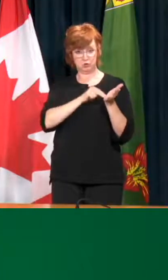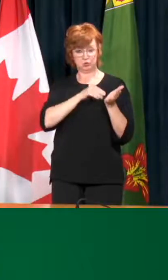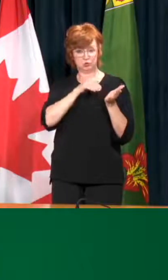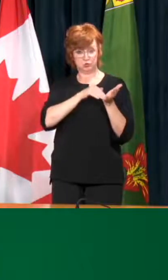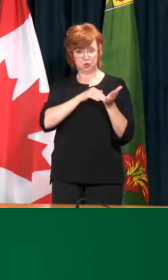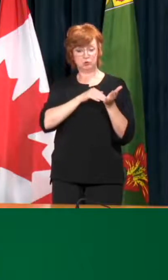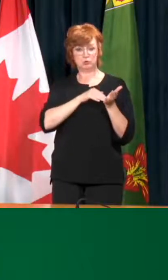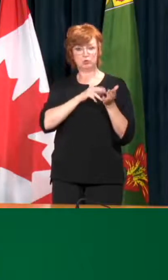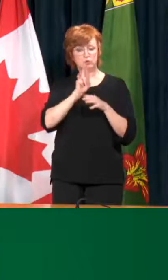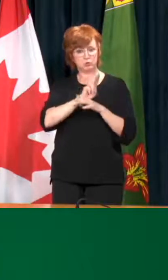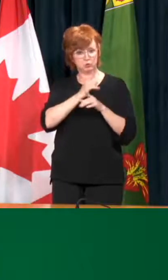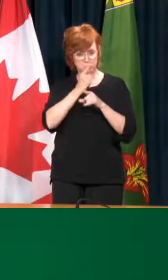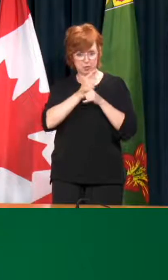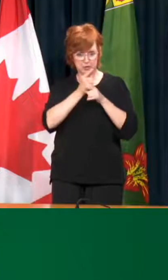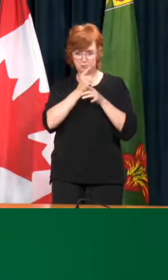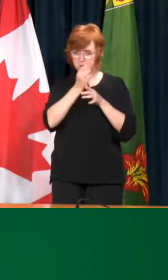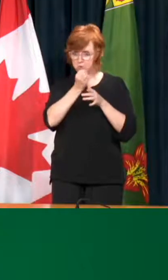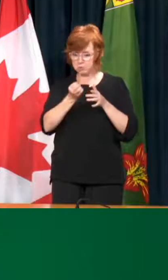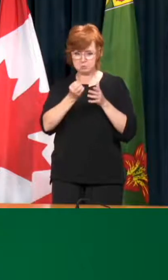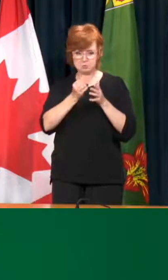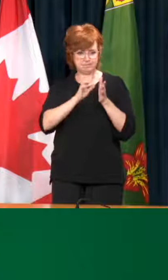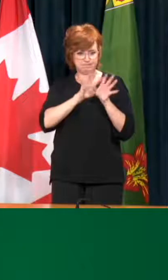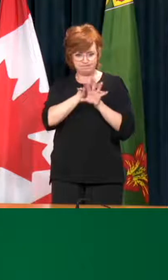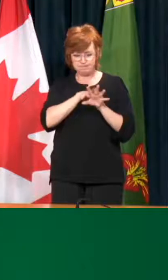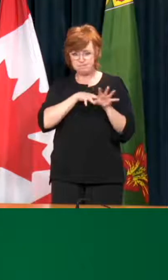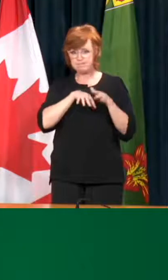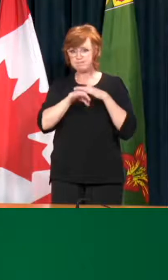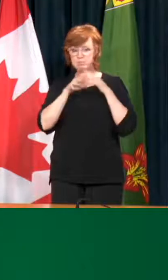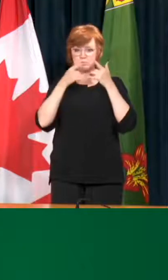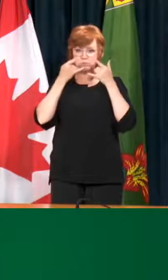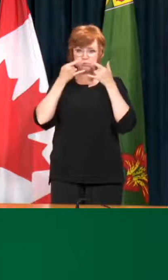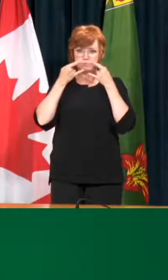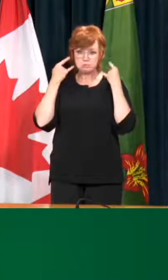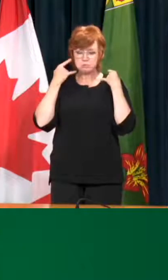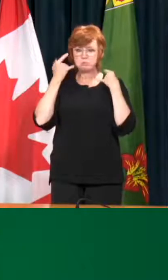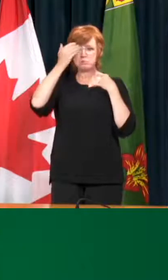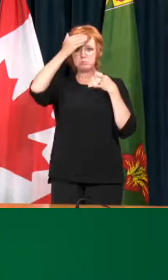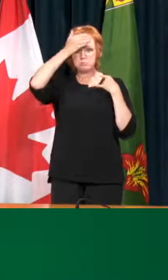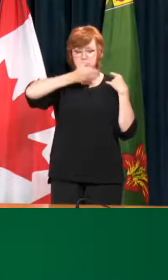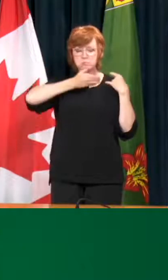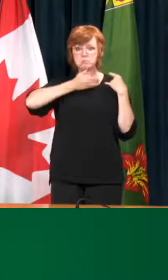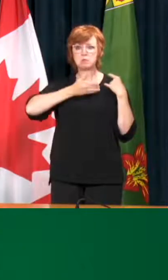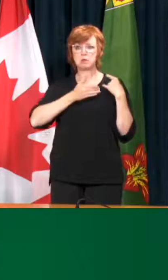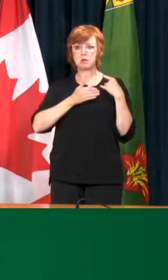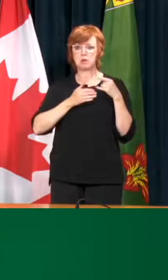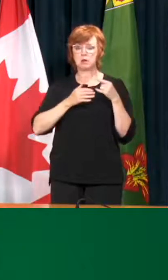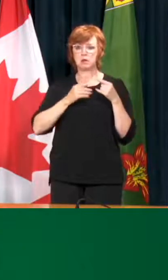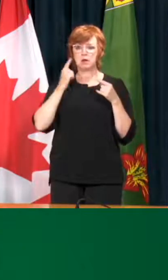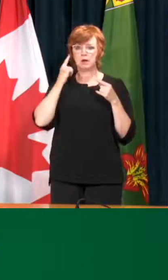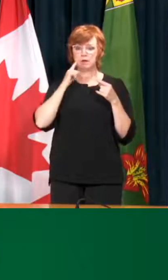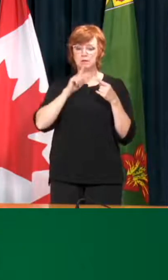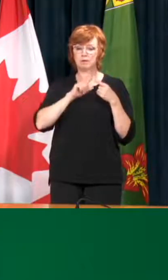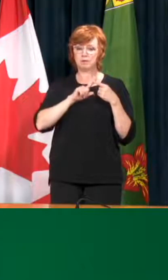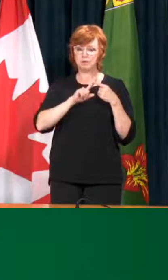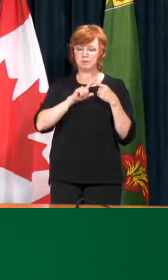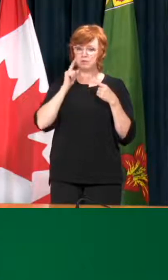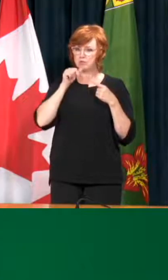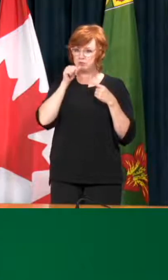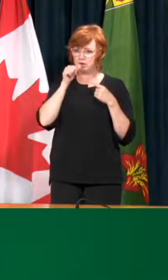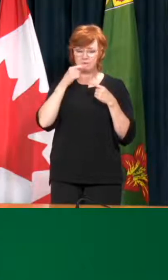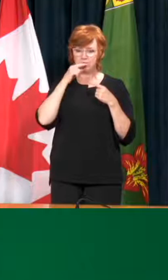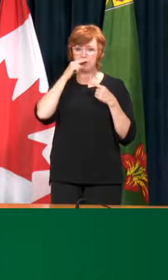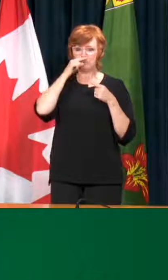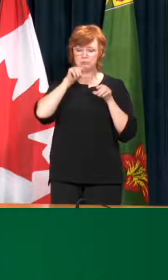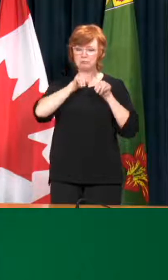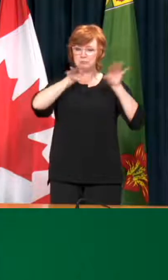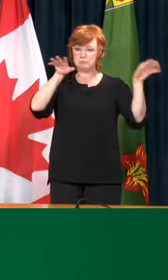droplet and contact precautions. So those are not airborne precautions, they are contact and droplet precautions. And we've also seen when we're out and about that